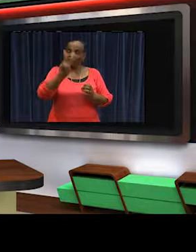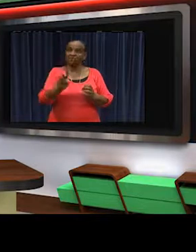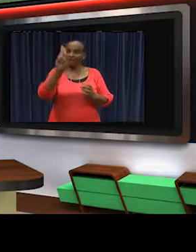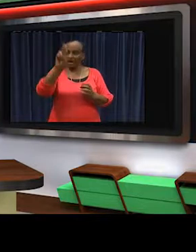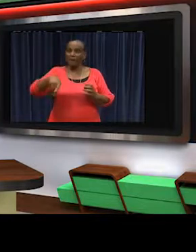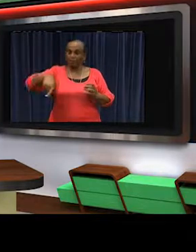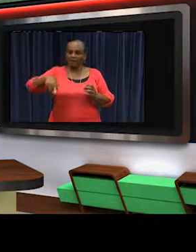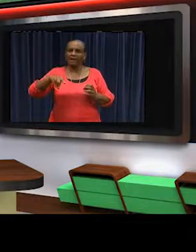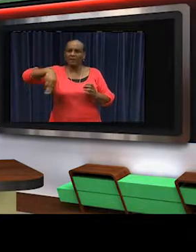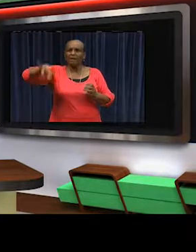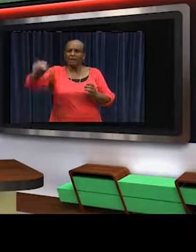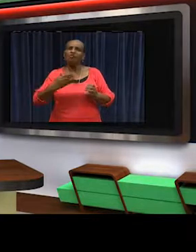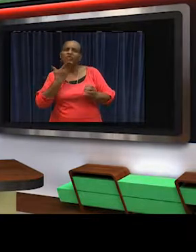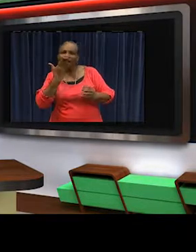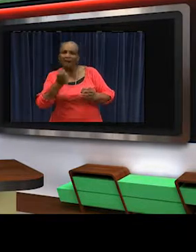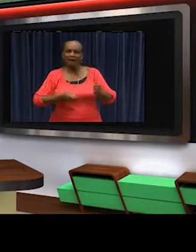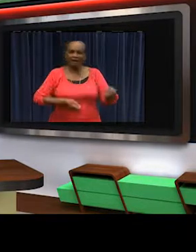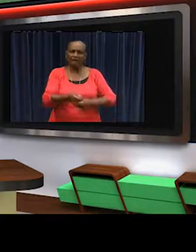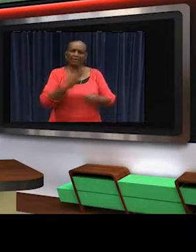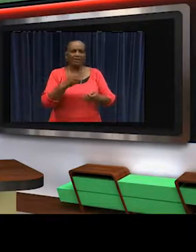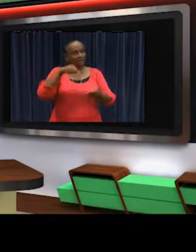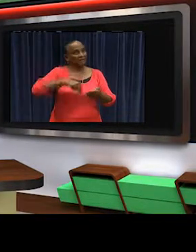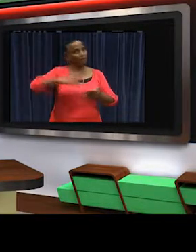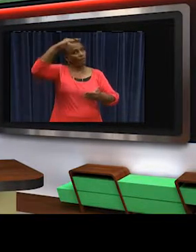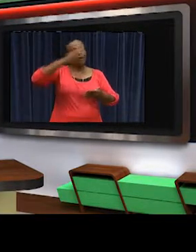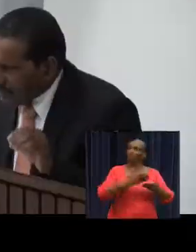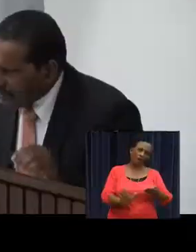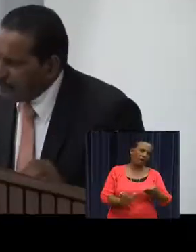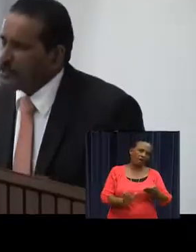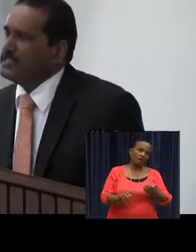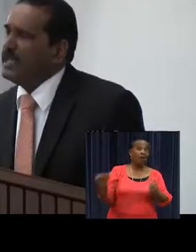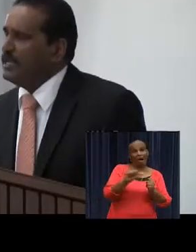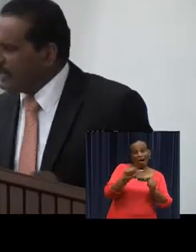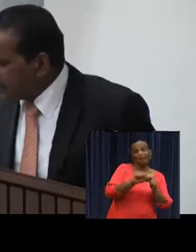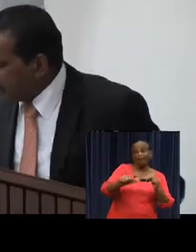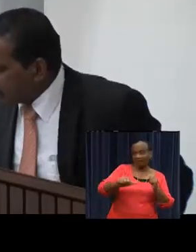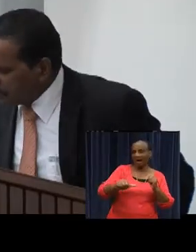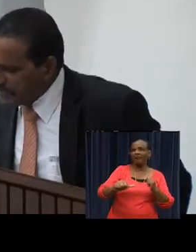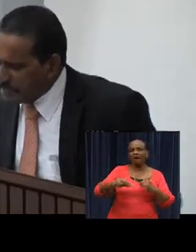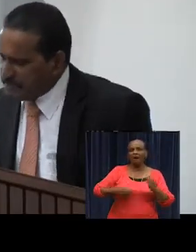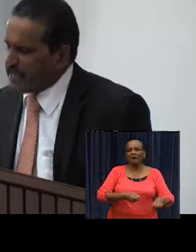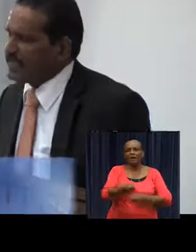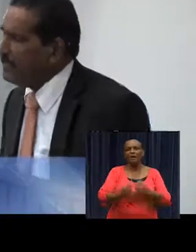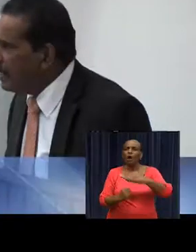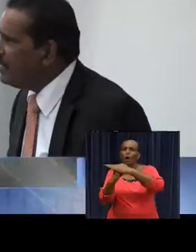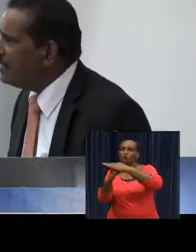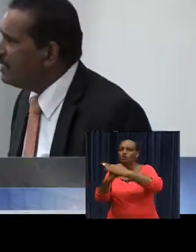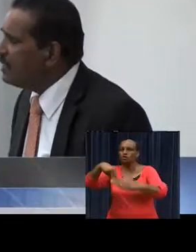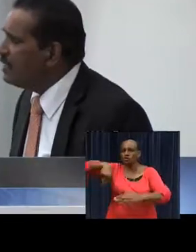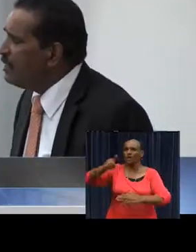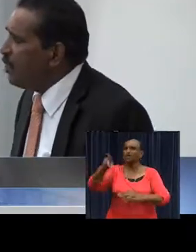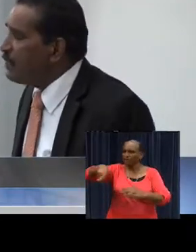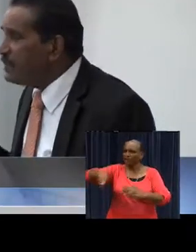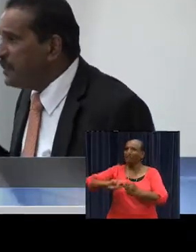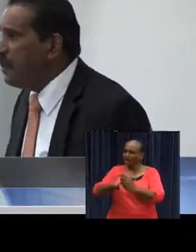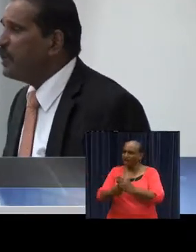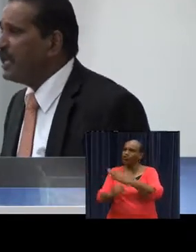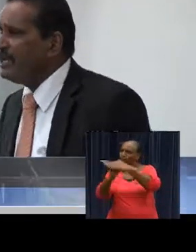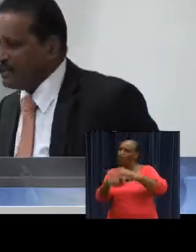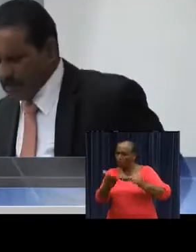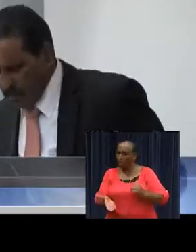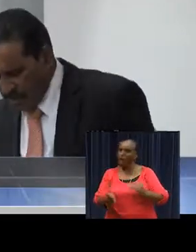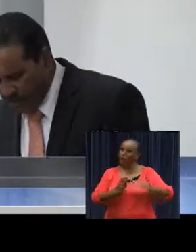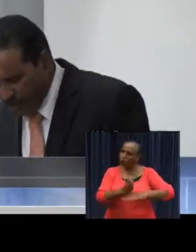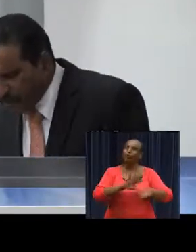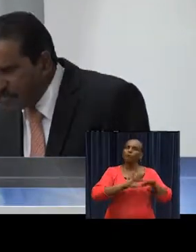property are some of the government's options to increase state revenue. On behalf of the VHP party, Mahinder Jogi asked the government